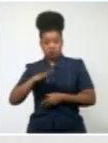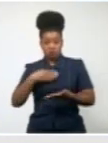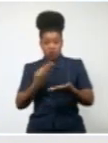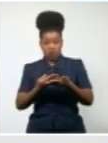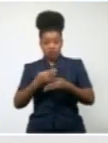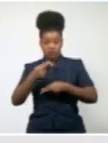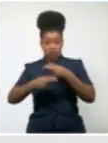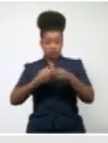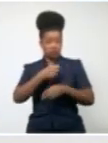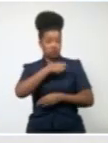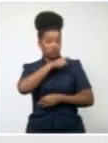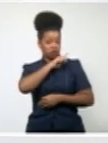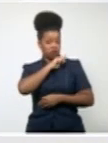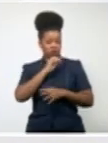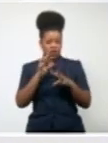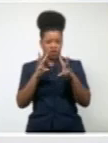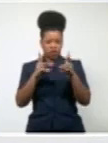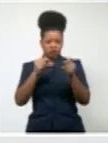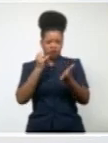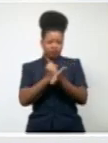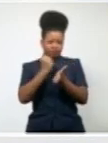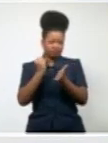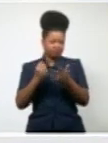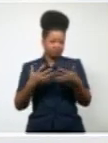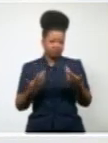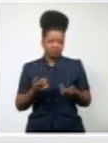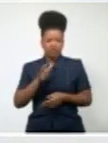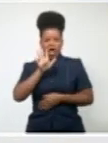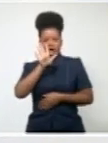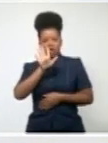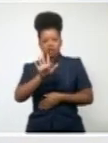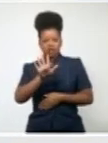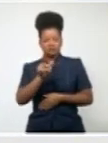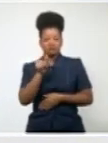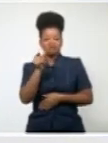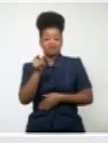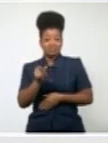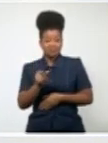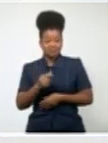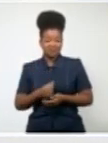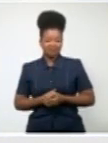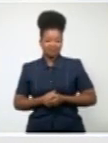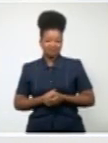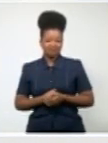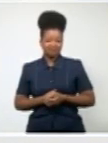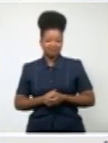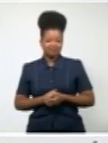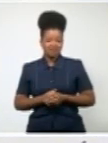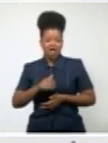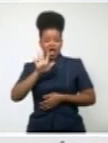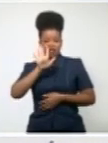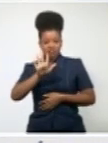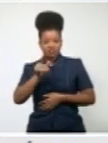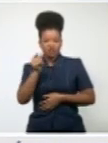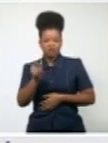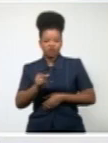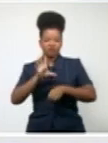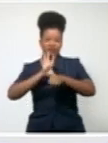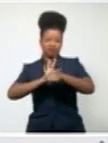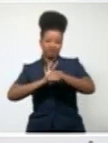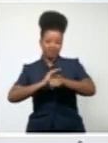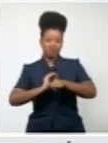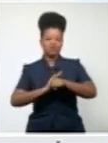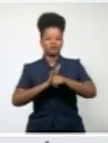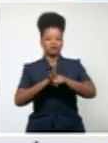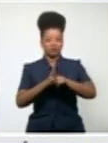1,364 samples that were analyzed yesterday, 9 people were confirmed with the virus and